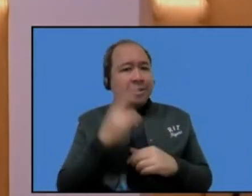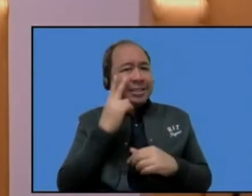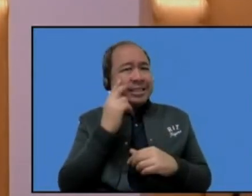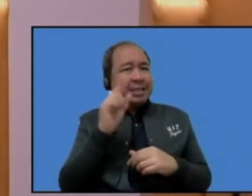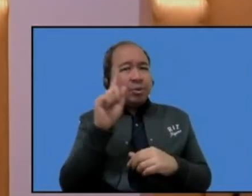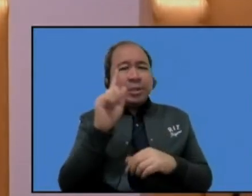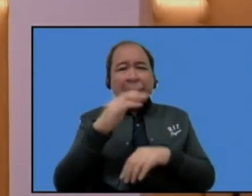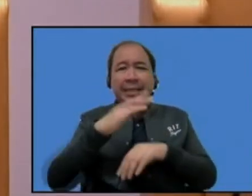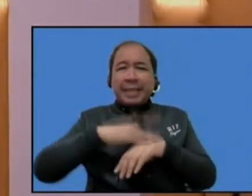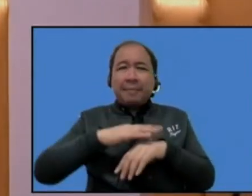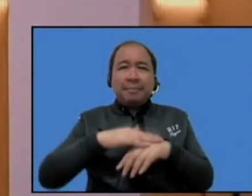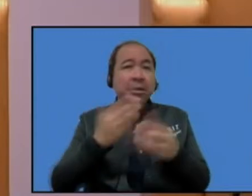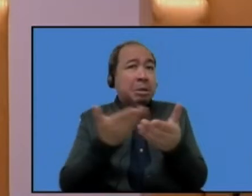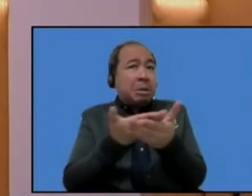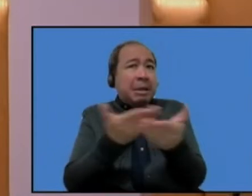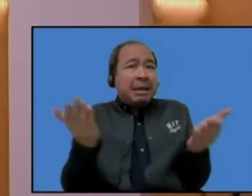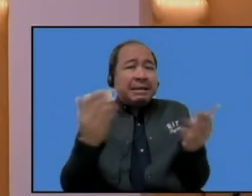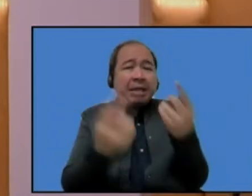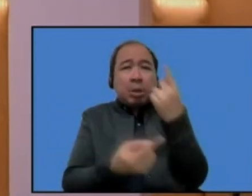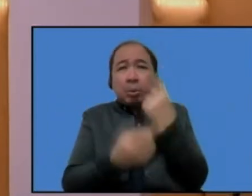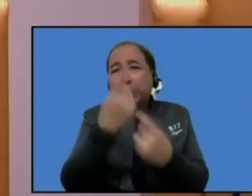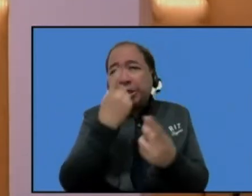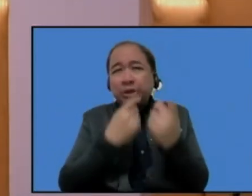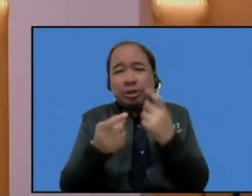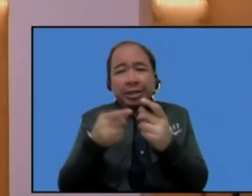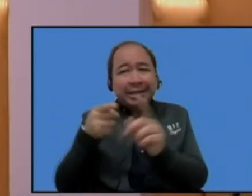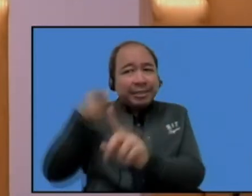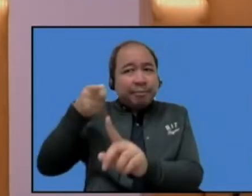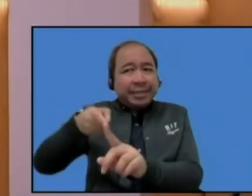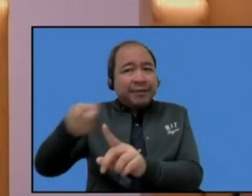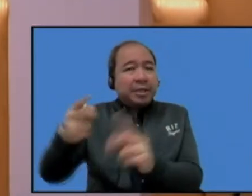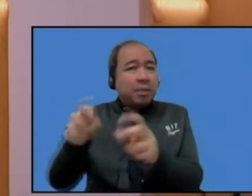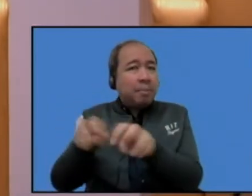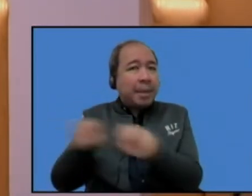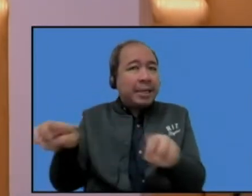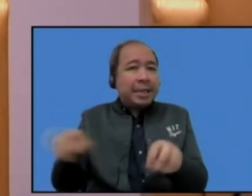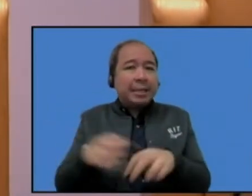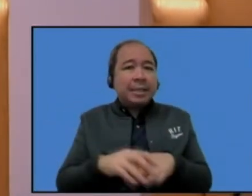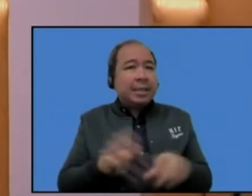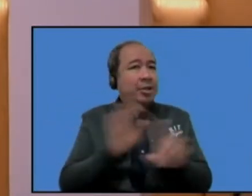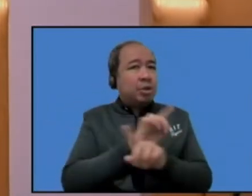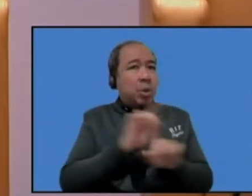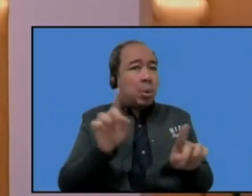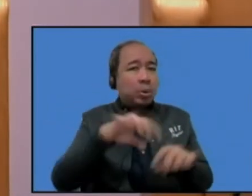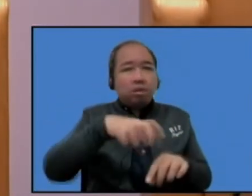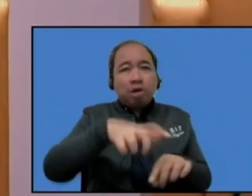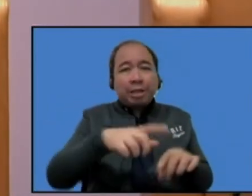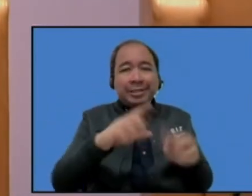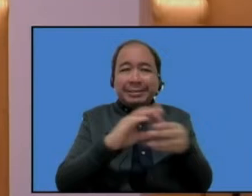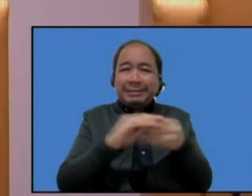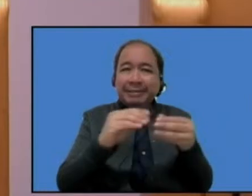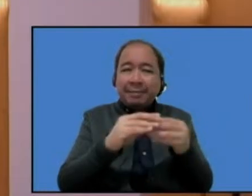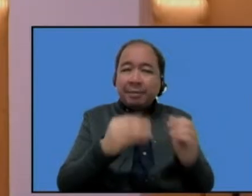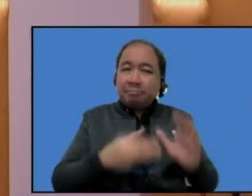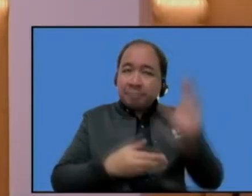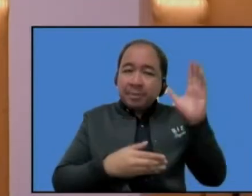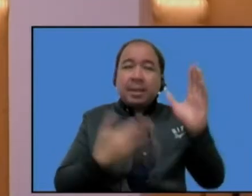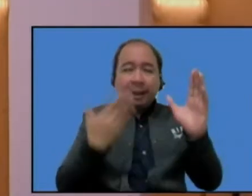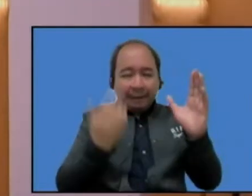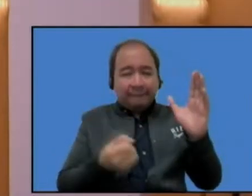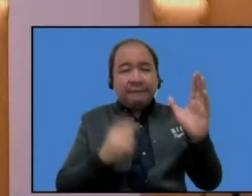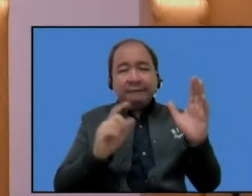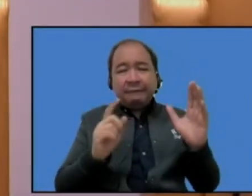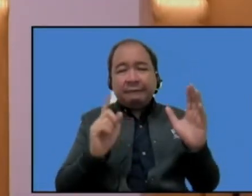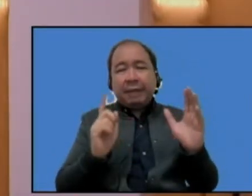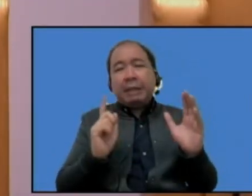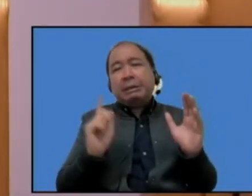taking any questions specifically to the panel, not please statements. I'm sure you will deliver statements when the time comes. If